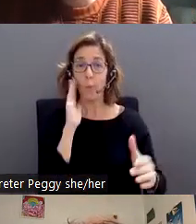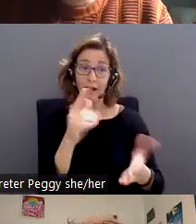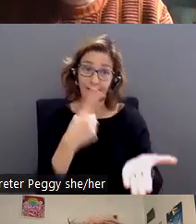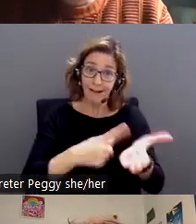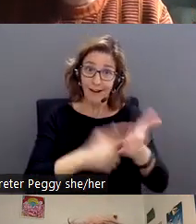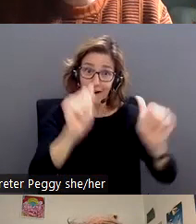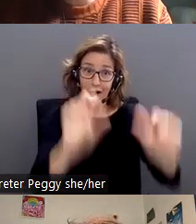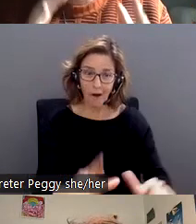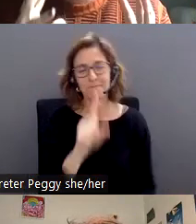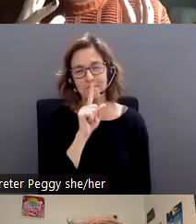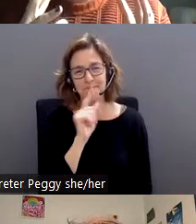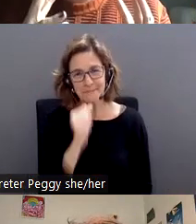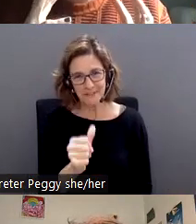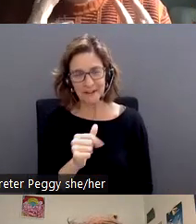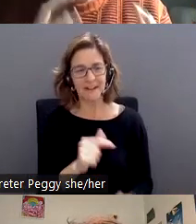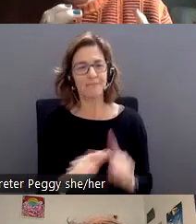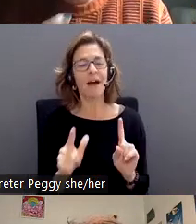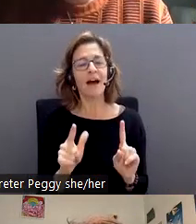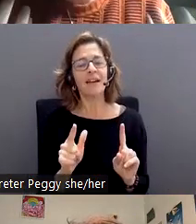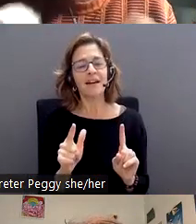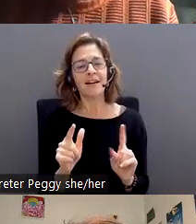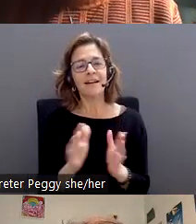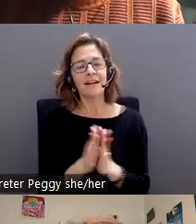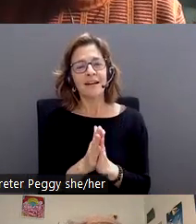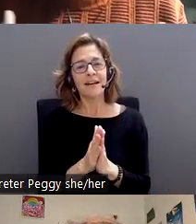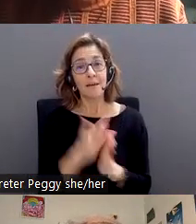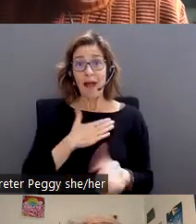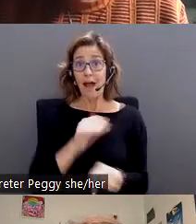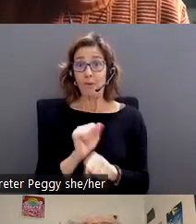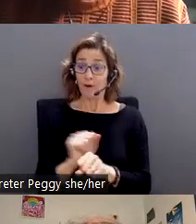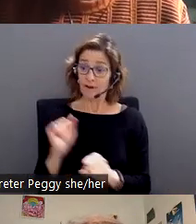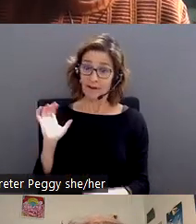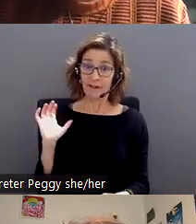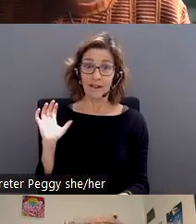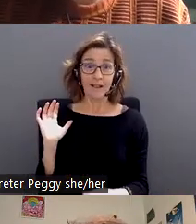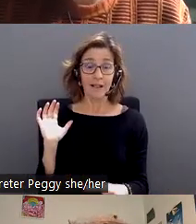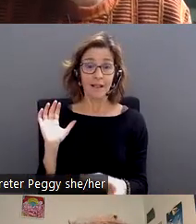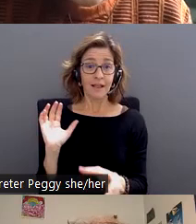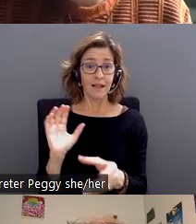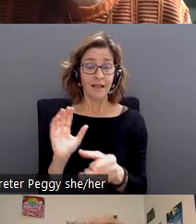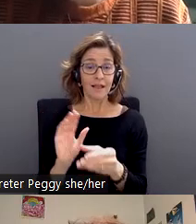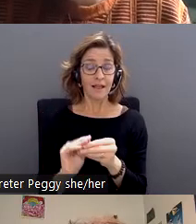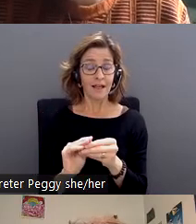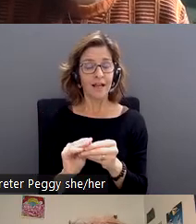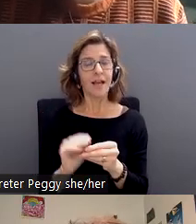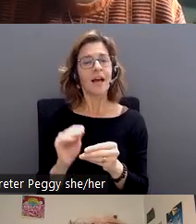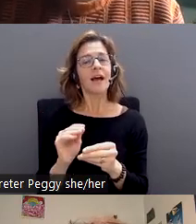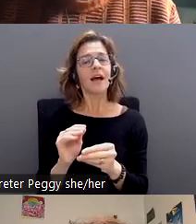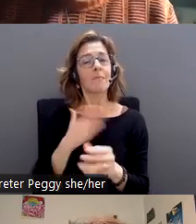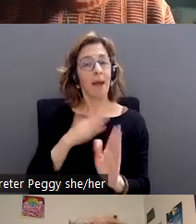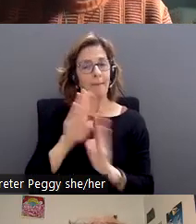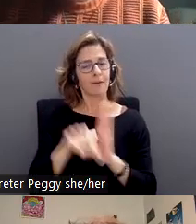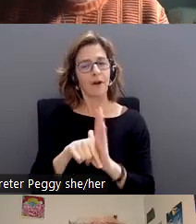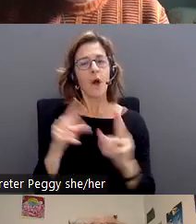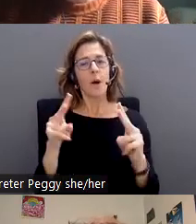that first, in a lot of my work, coming from a partner assault response background,